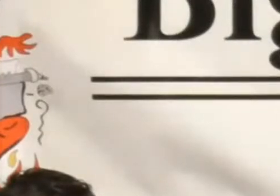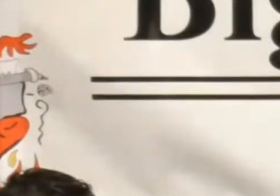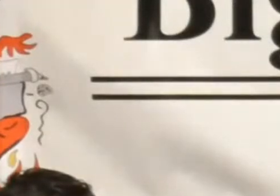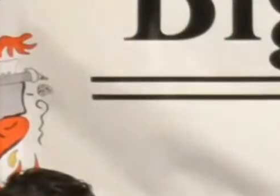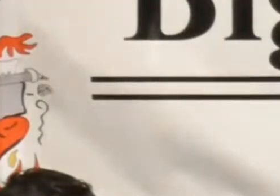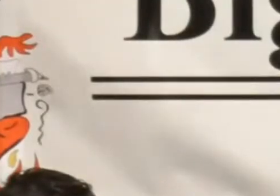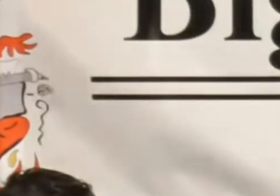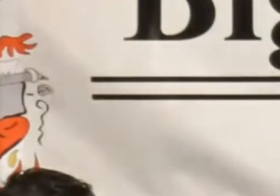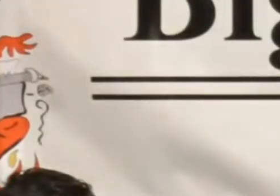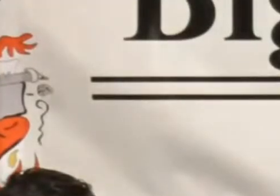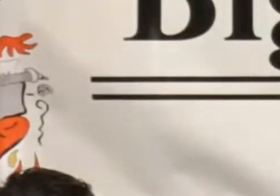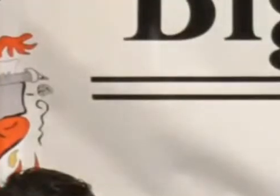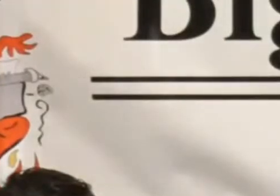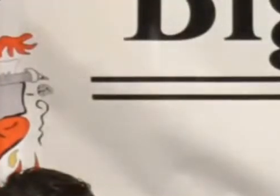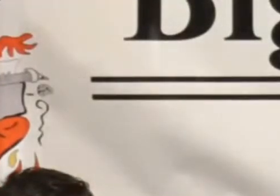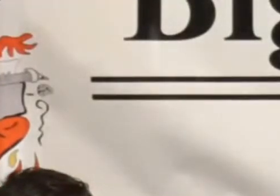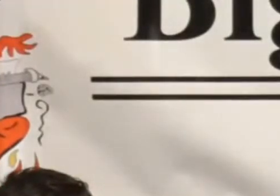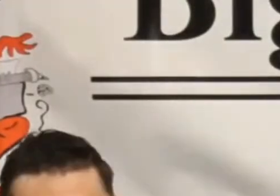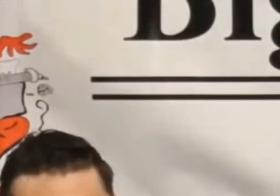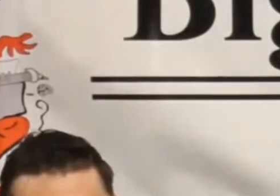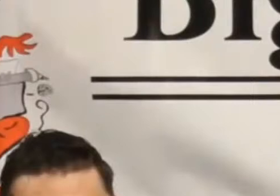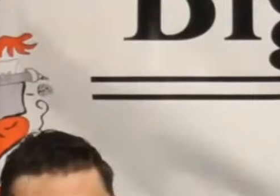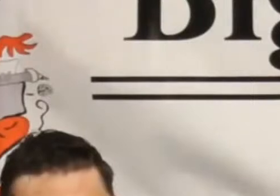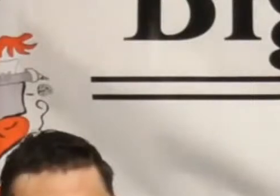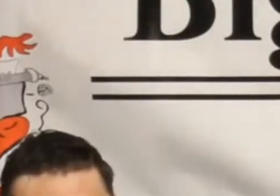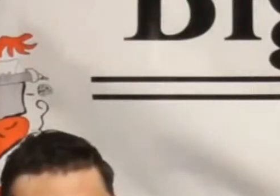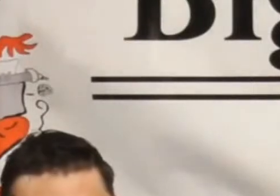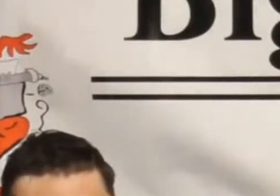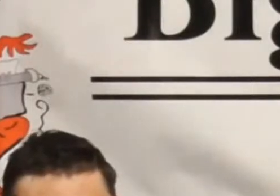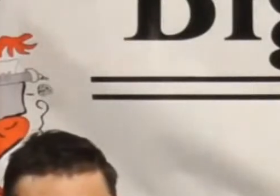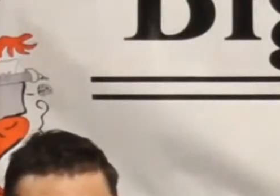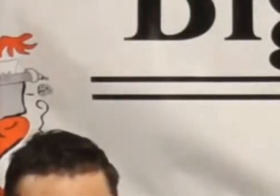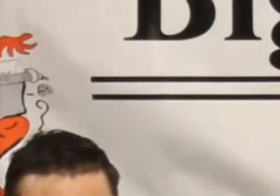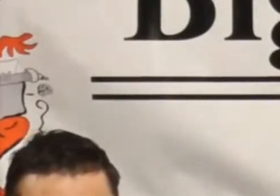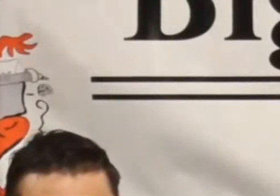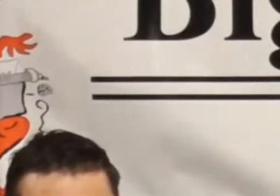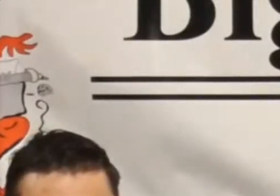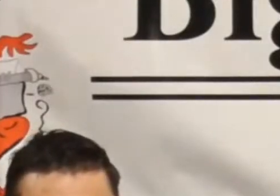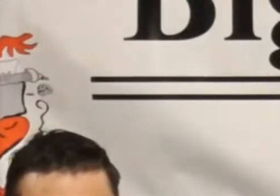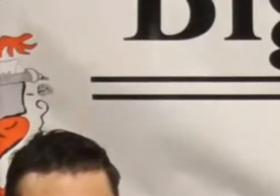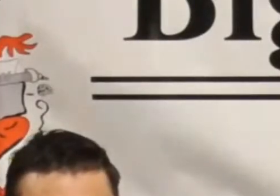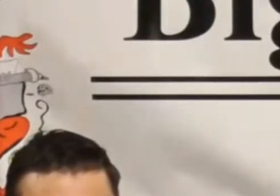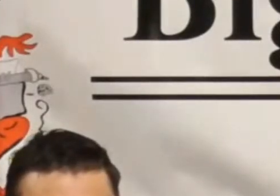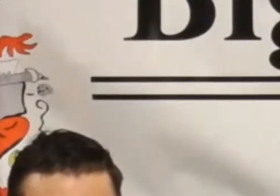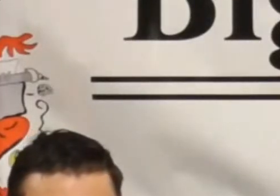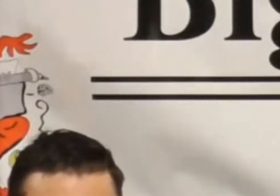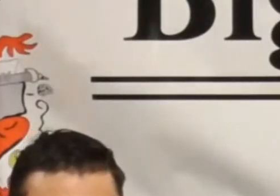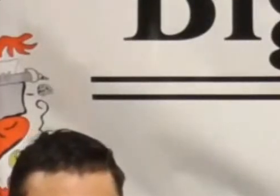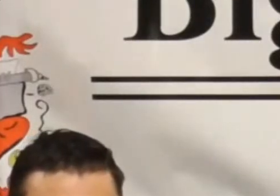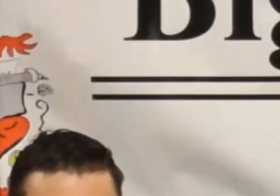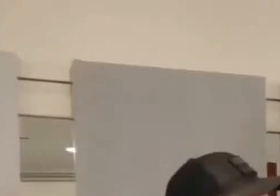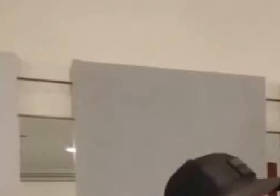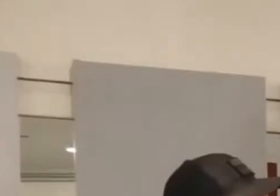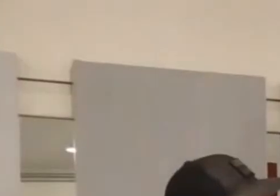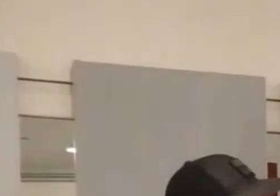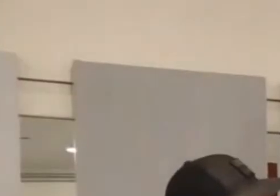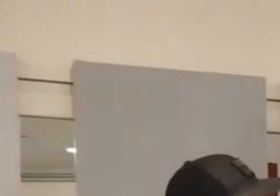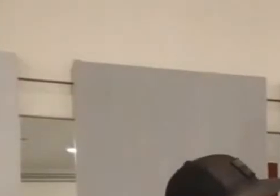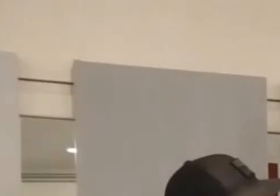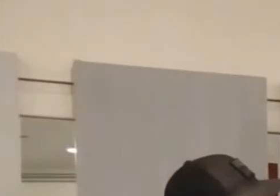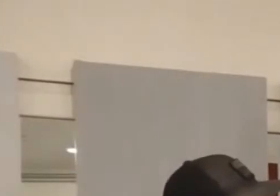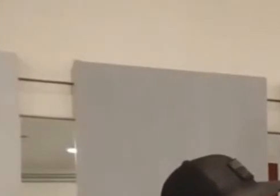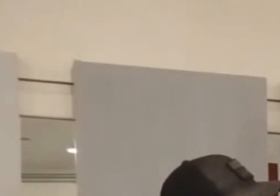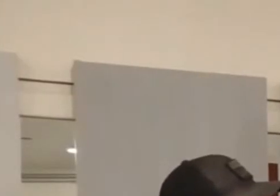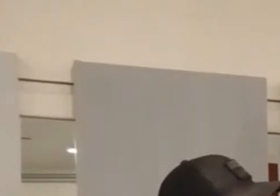questions. So those were the best. I think I just want to really give a shout out to those guys and how we worked as a team on